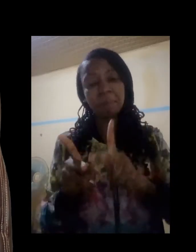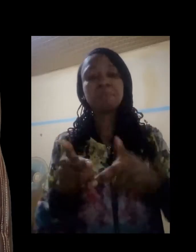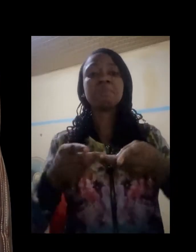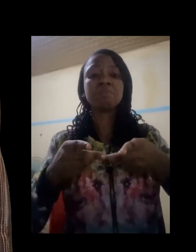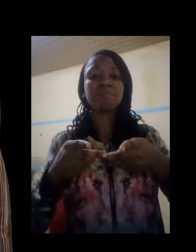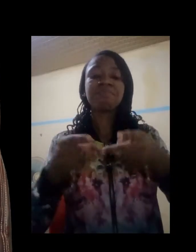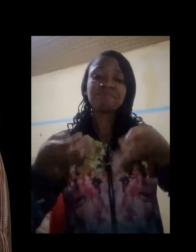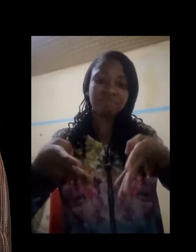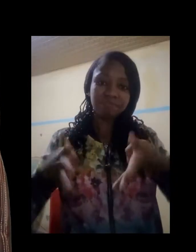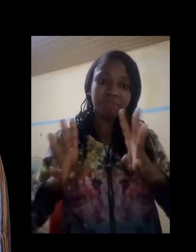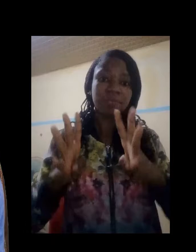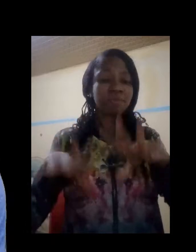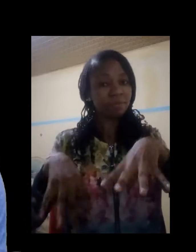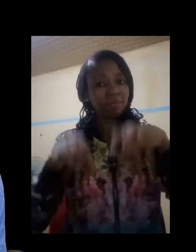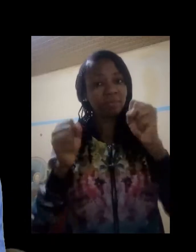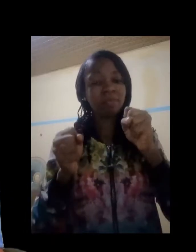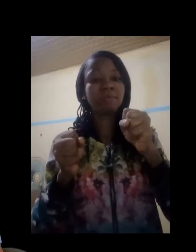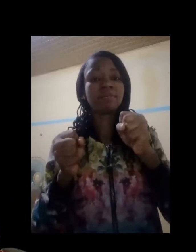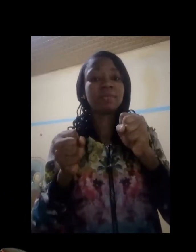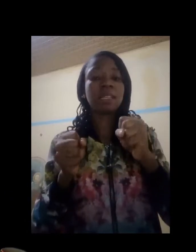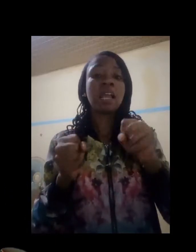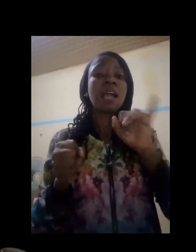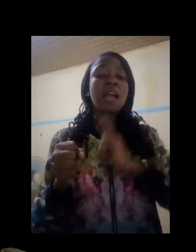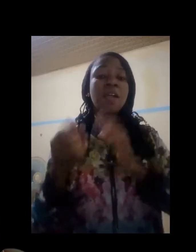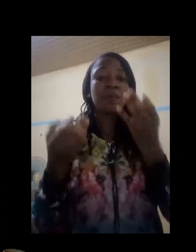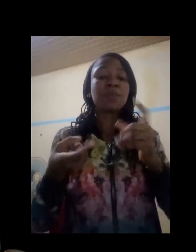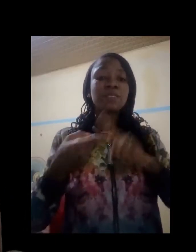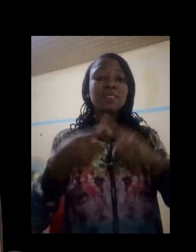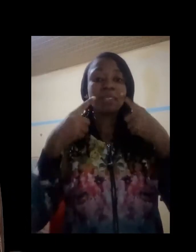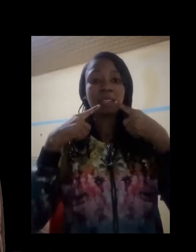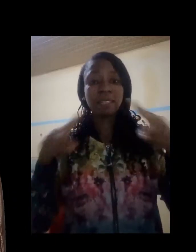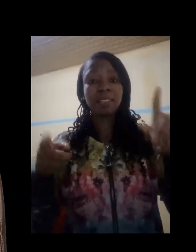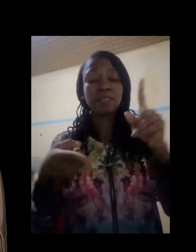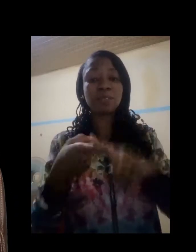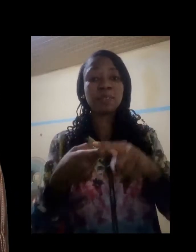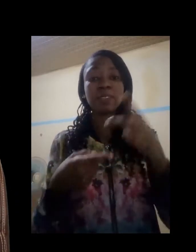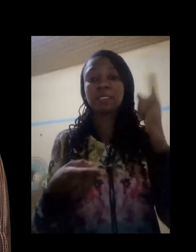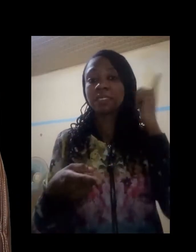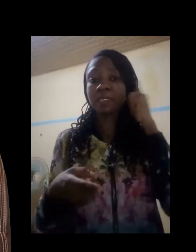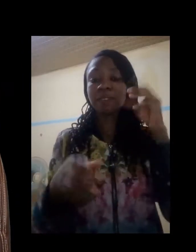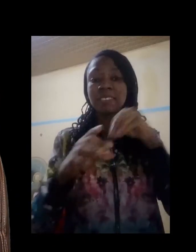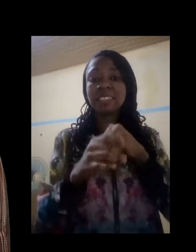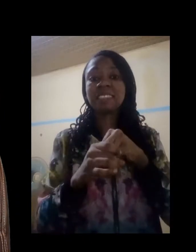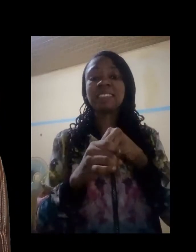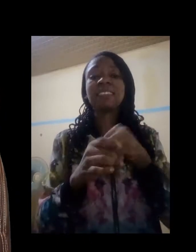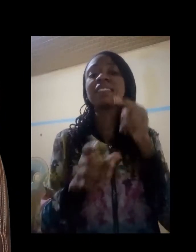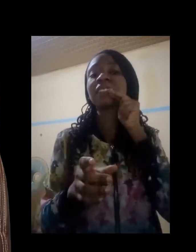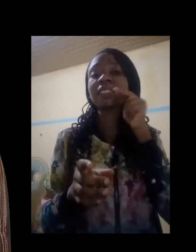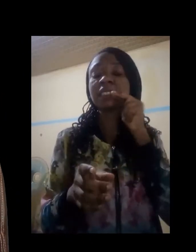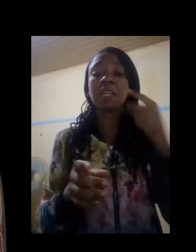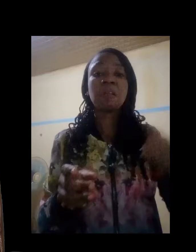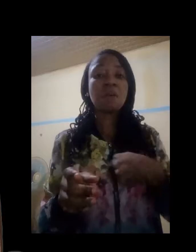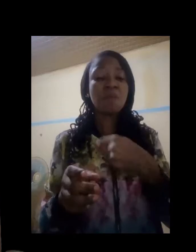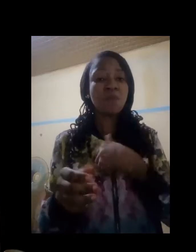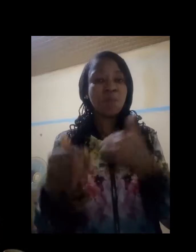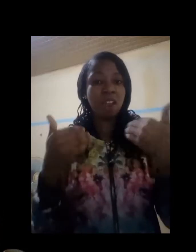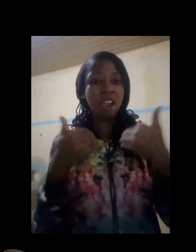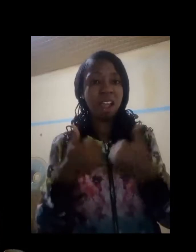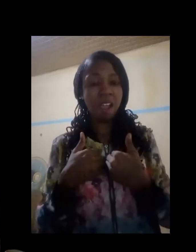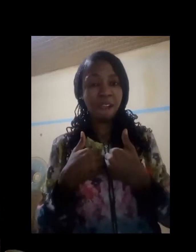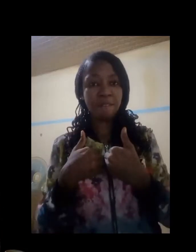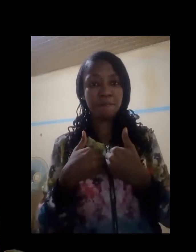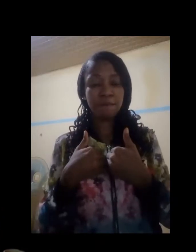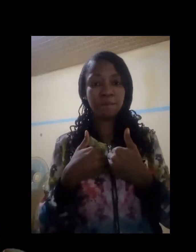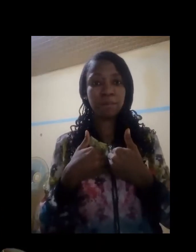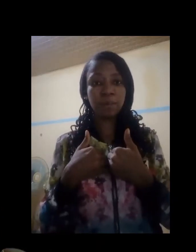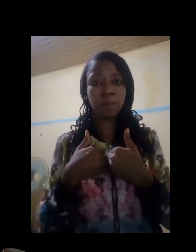course, and I want to announce to deaf in Nigeria that we also have some slots that will